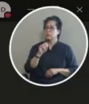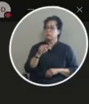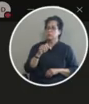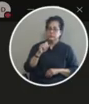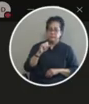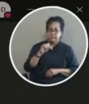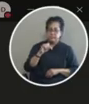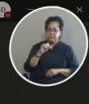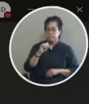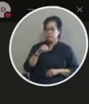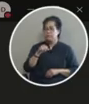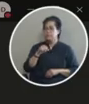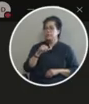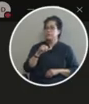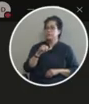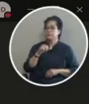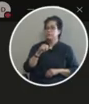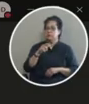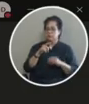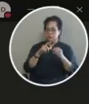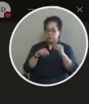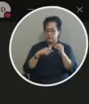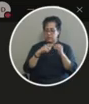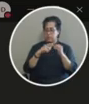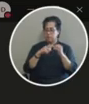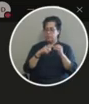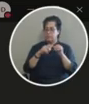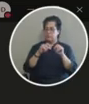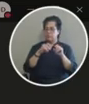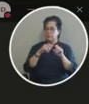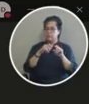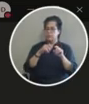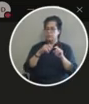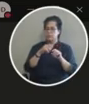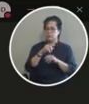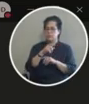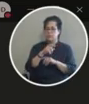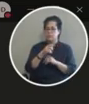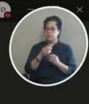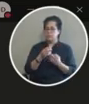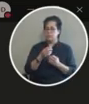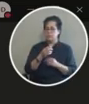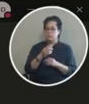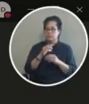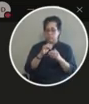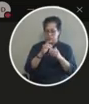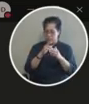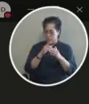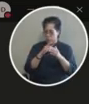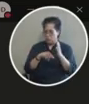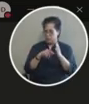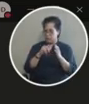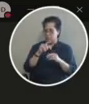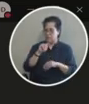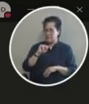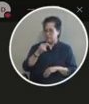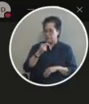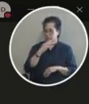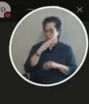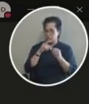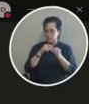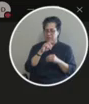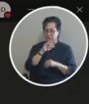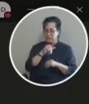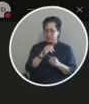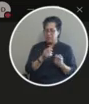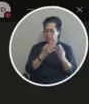Yes, Chief DiAgostino, regarding the positive firefighter that City Manager Gonzalez talked about, this